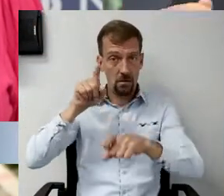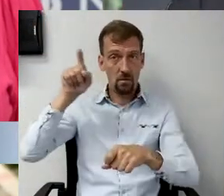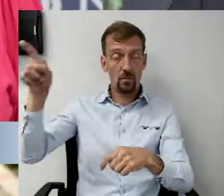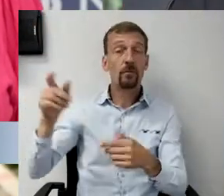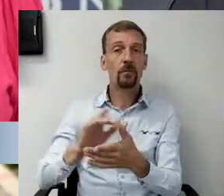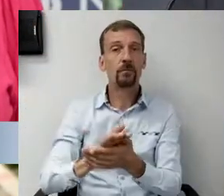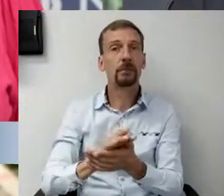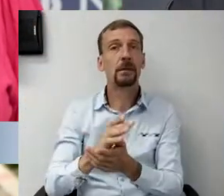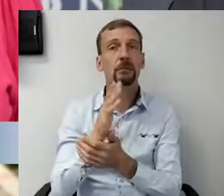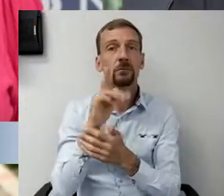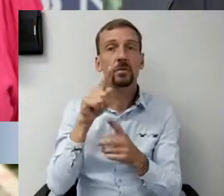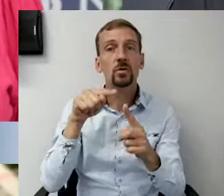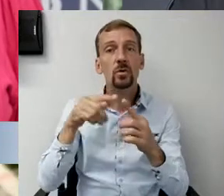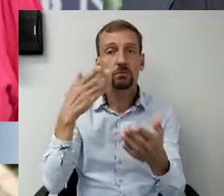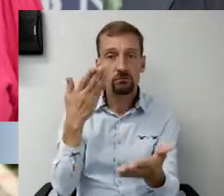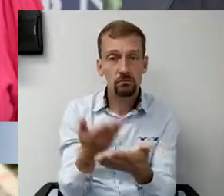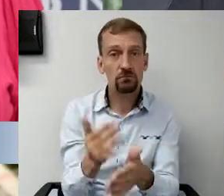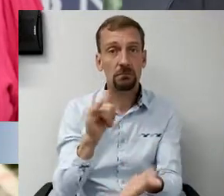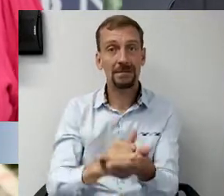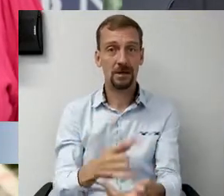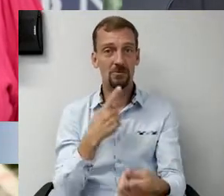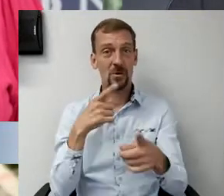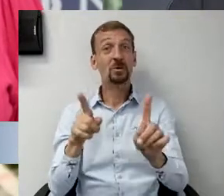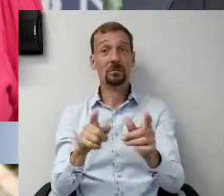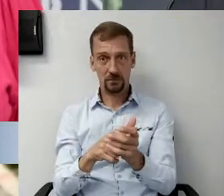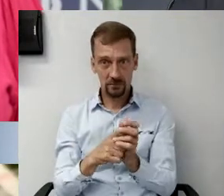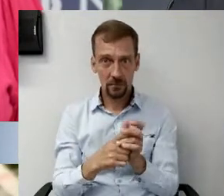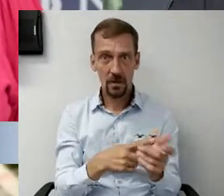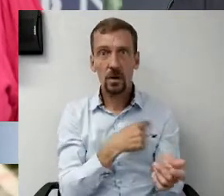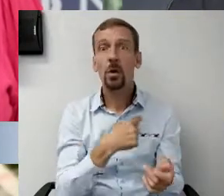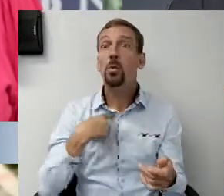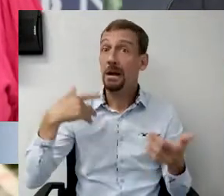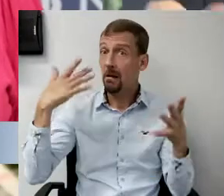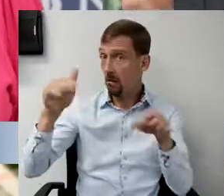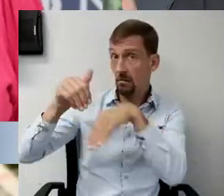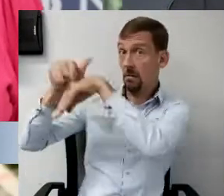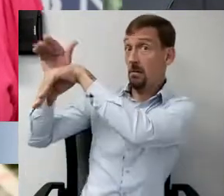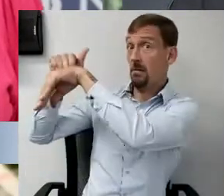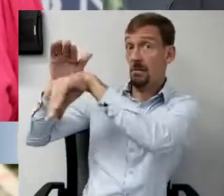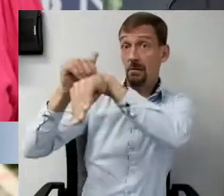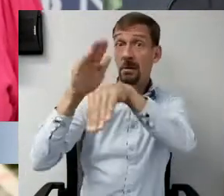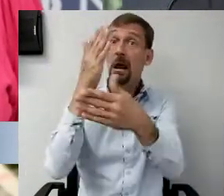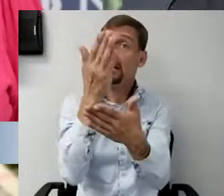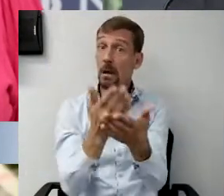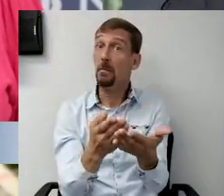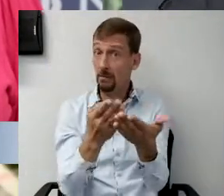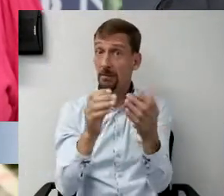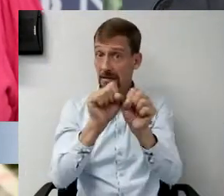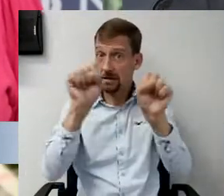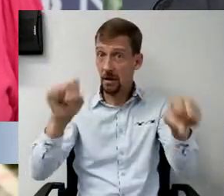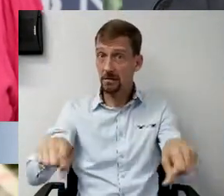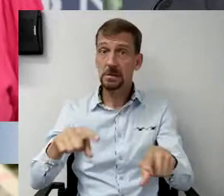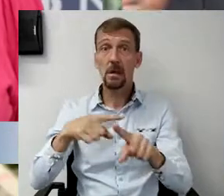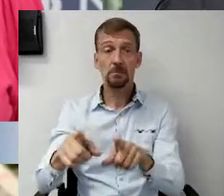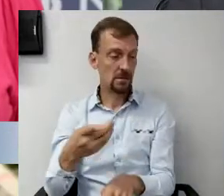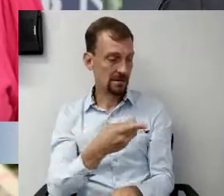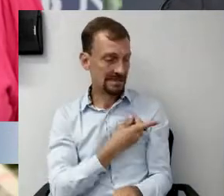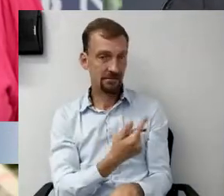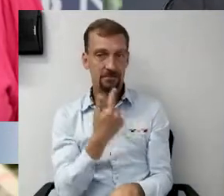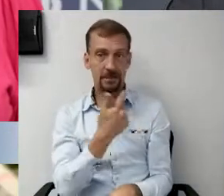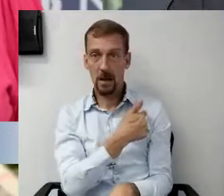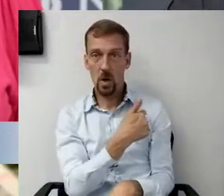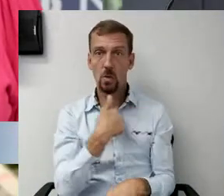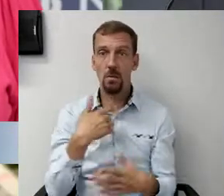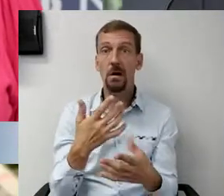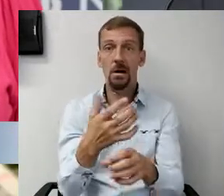the validation process. So we've been deploying them. We actually, as Deb just mentioned, we